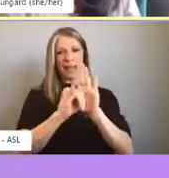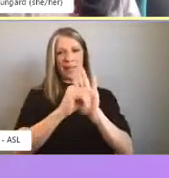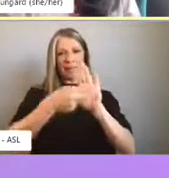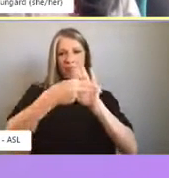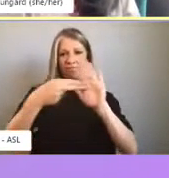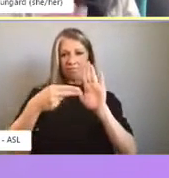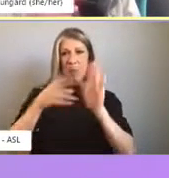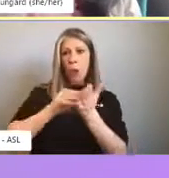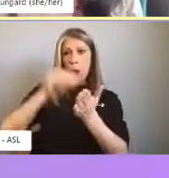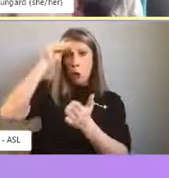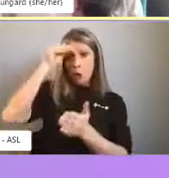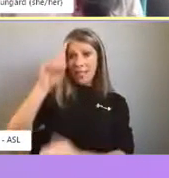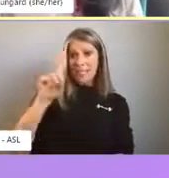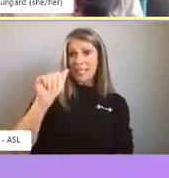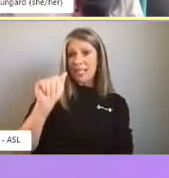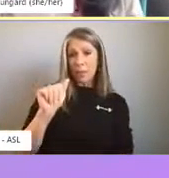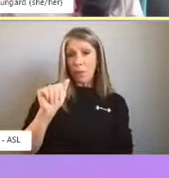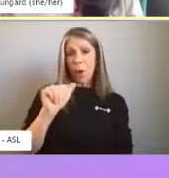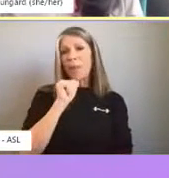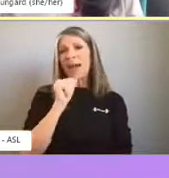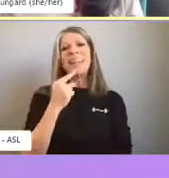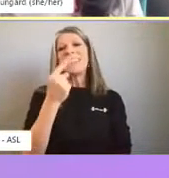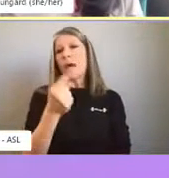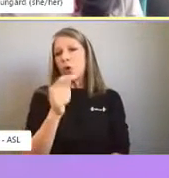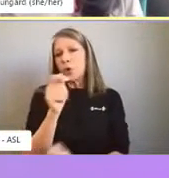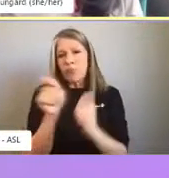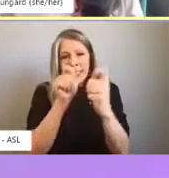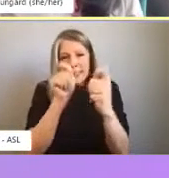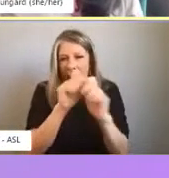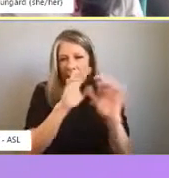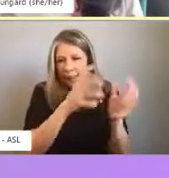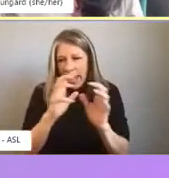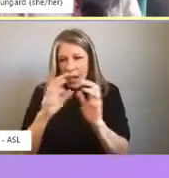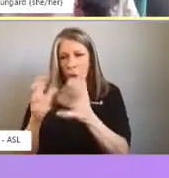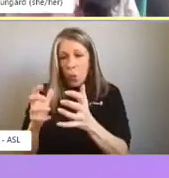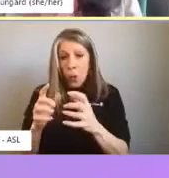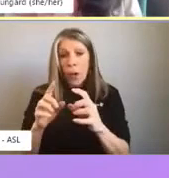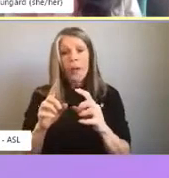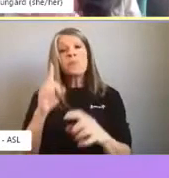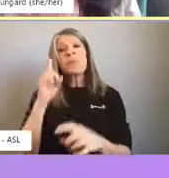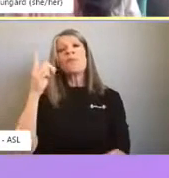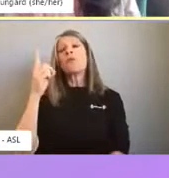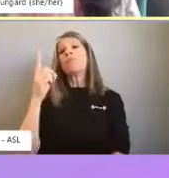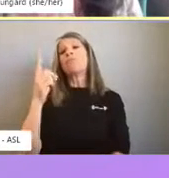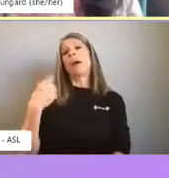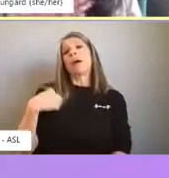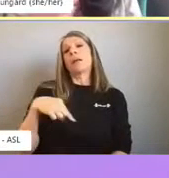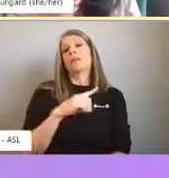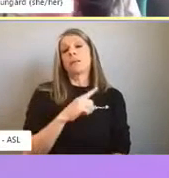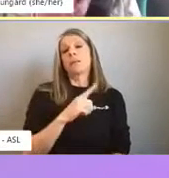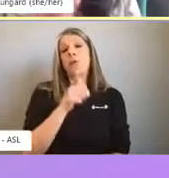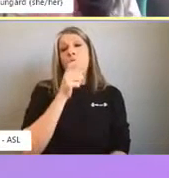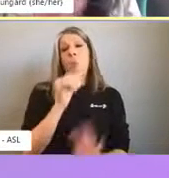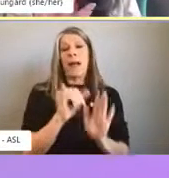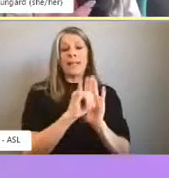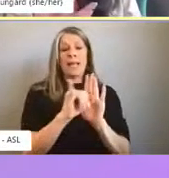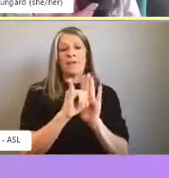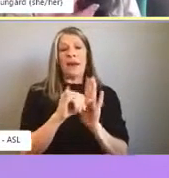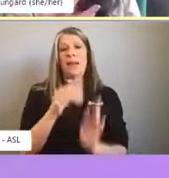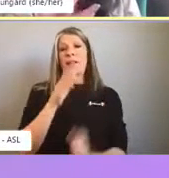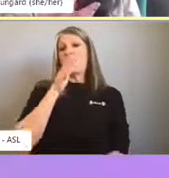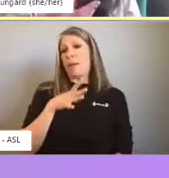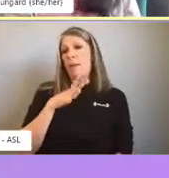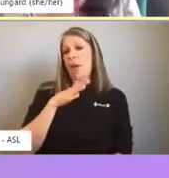learning disabled. I won't say what they categorized me at. For those of us identified as female at